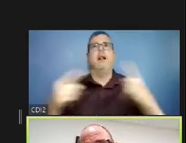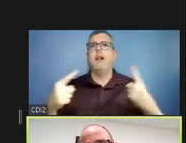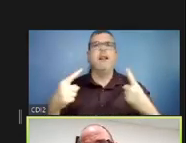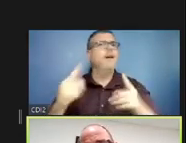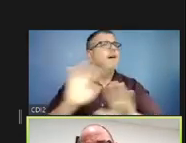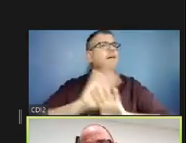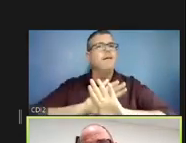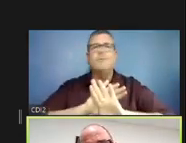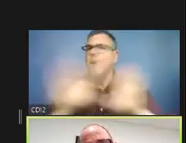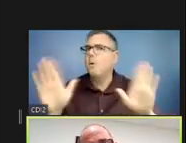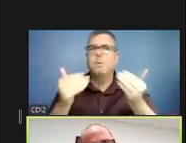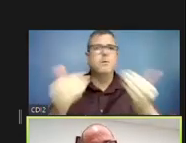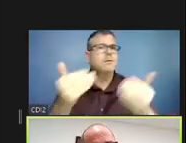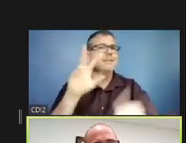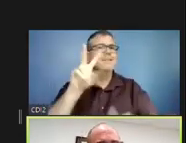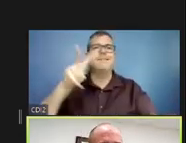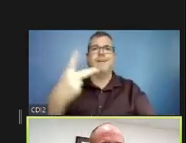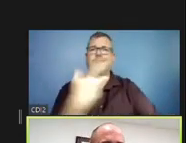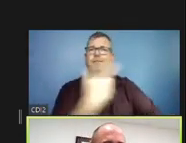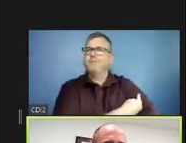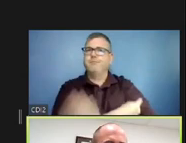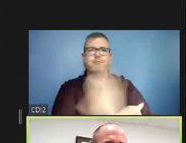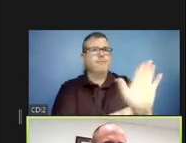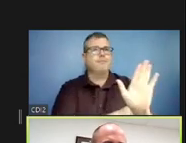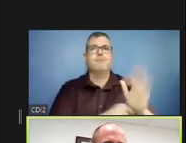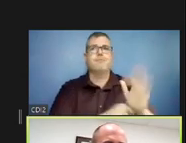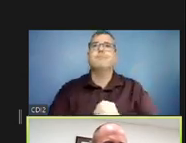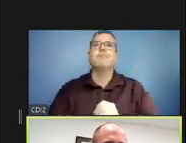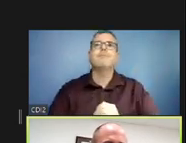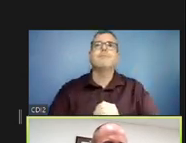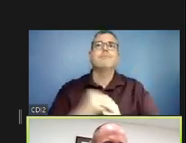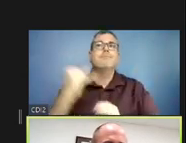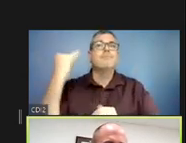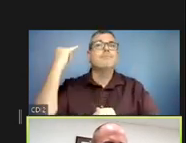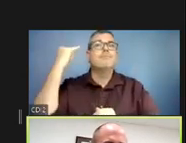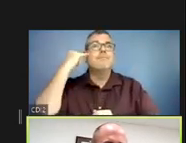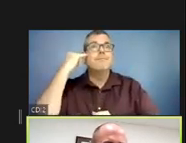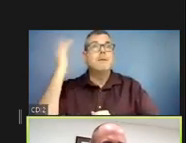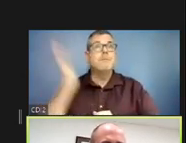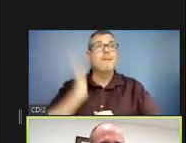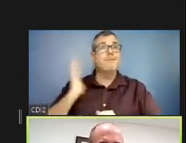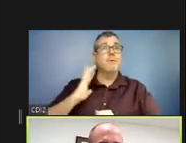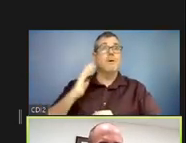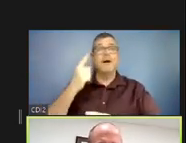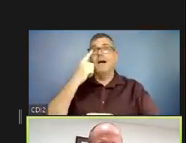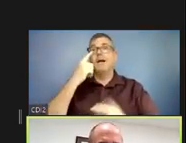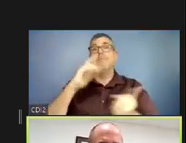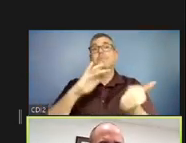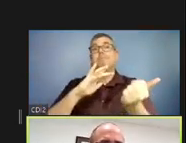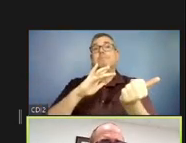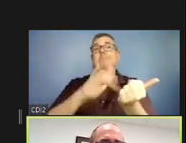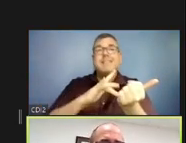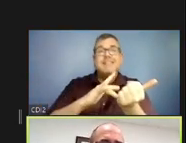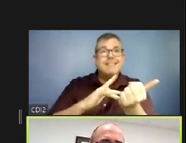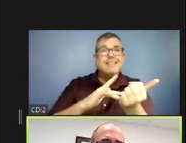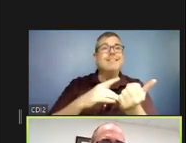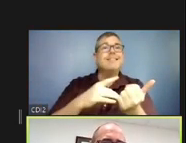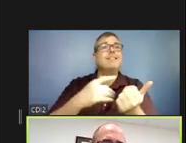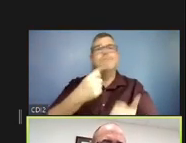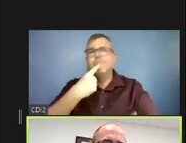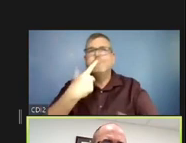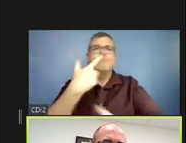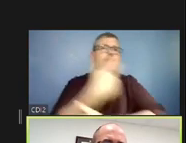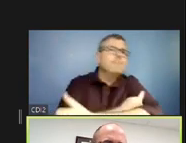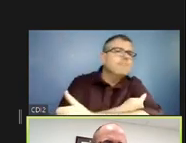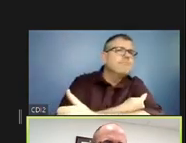other type of vaccine, that's a maybe. That's a discussion you're going to have with your doctor. Next slide, please. So we'll talk a